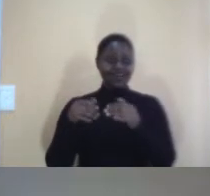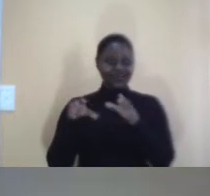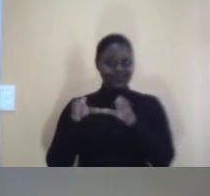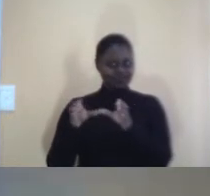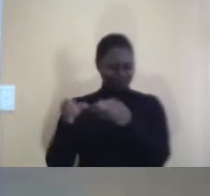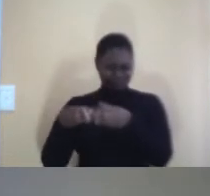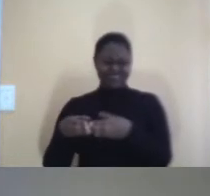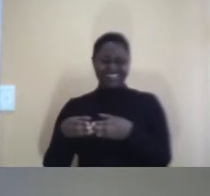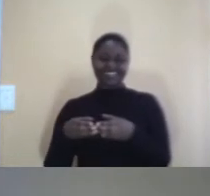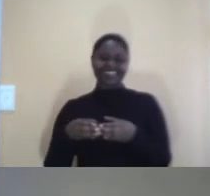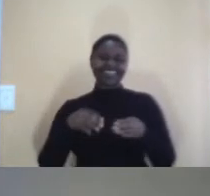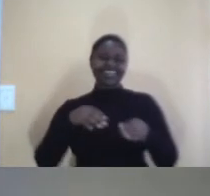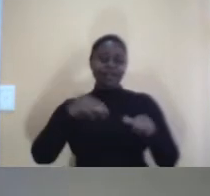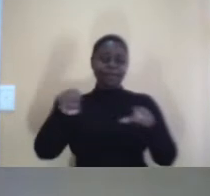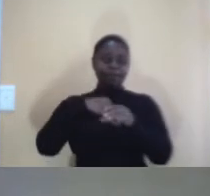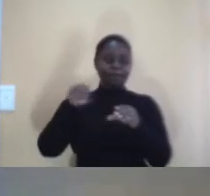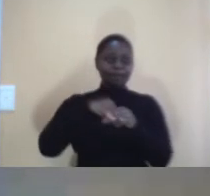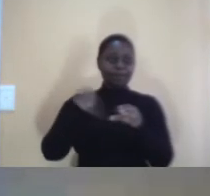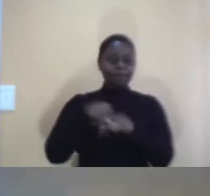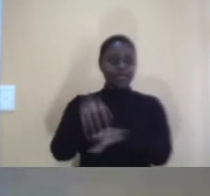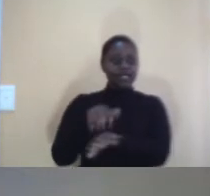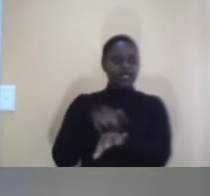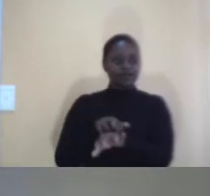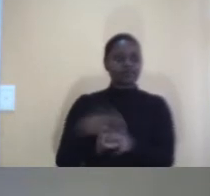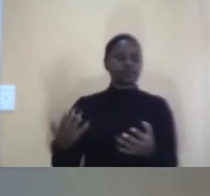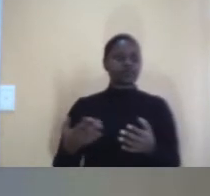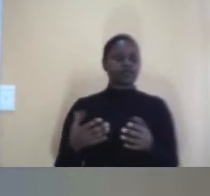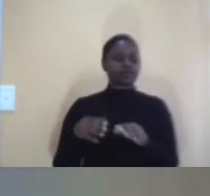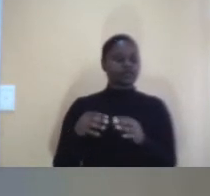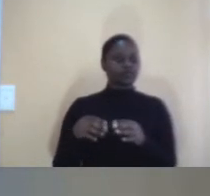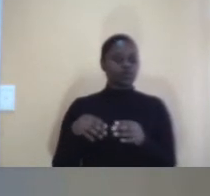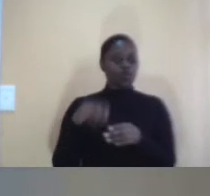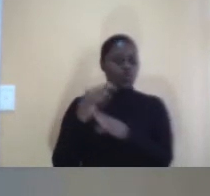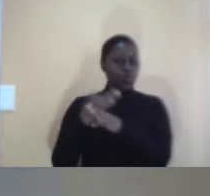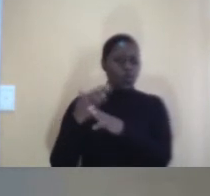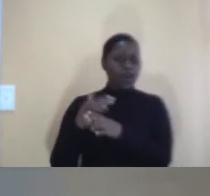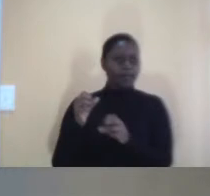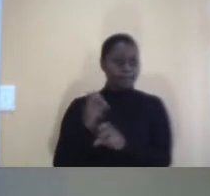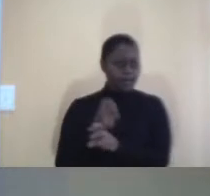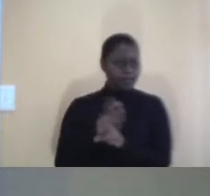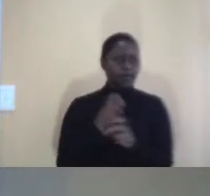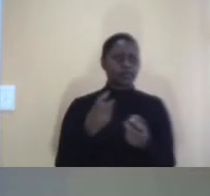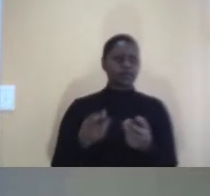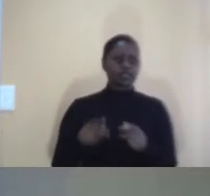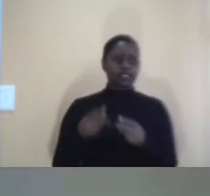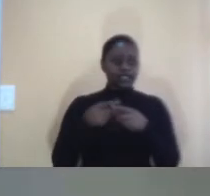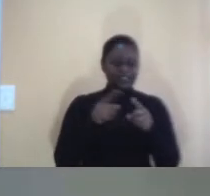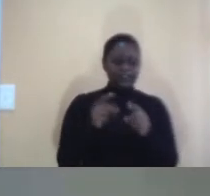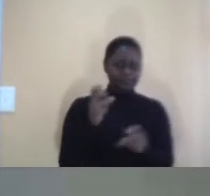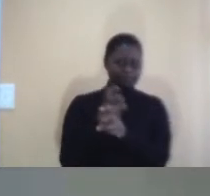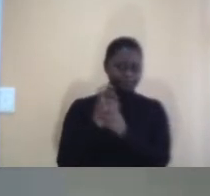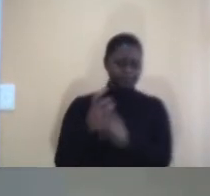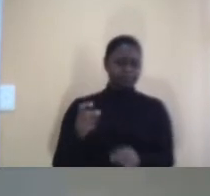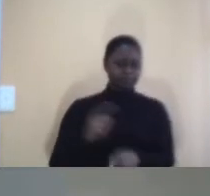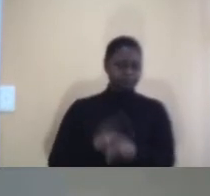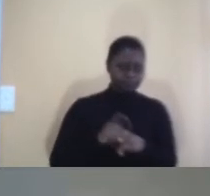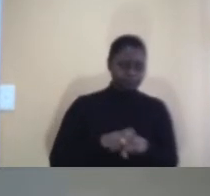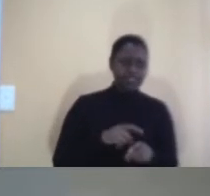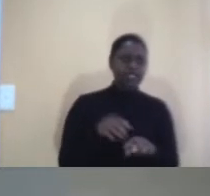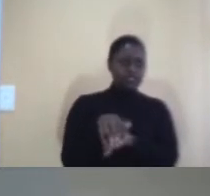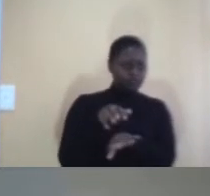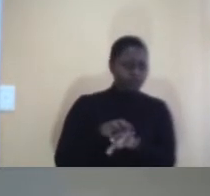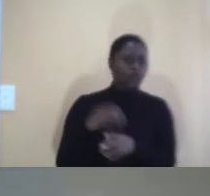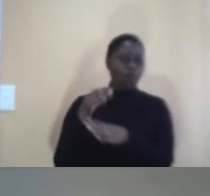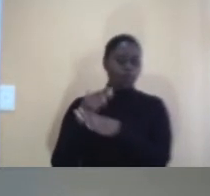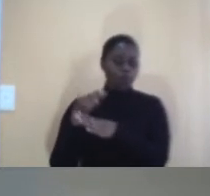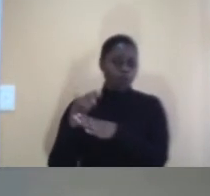to thank all of those involved in the agricultural sector who have really worked hard during these uncertain and difficult times, especially our farmers, farm